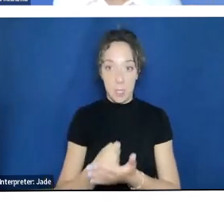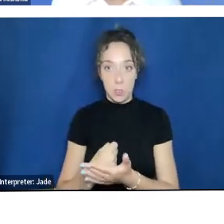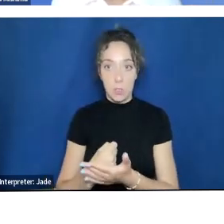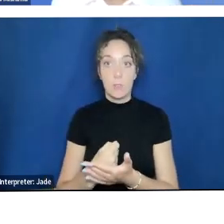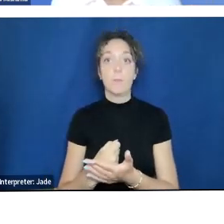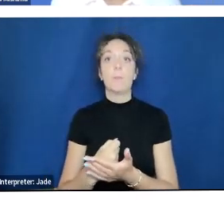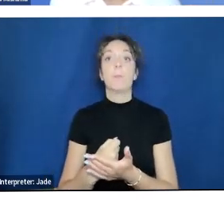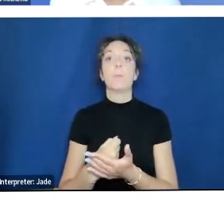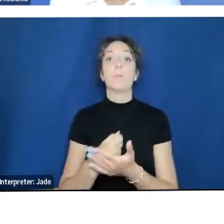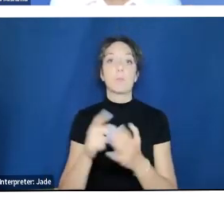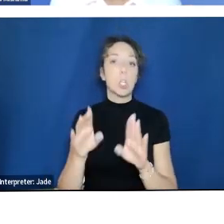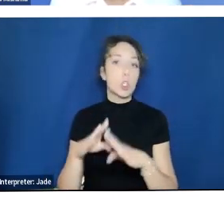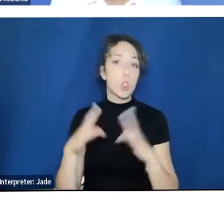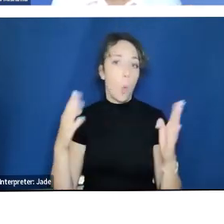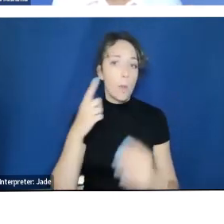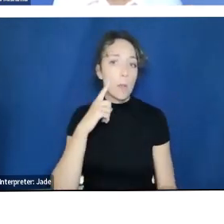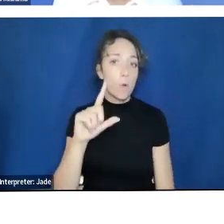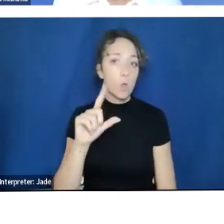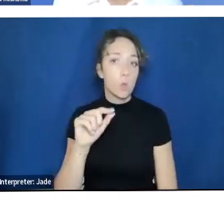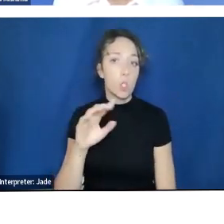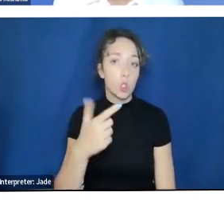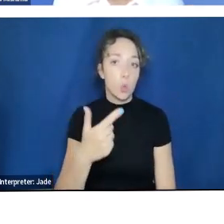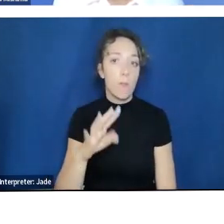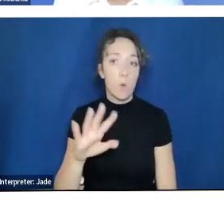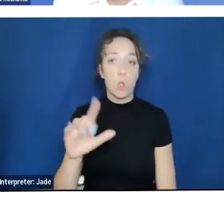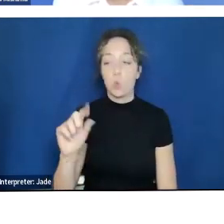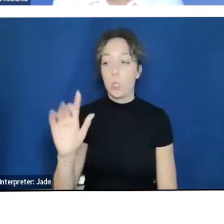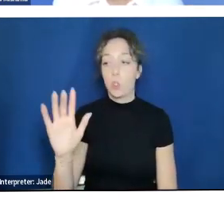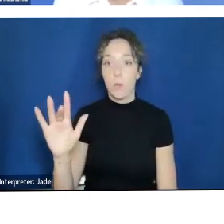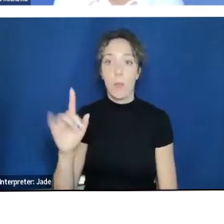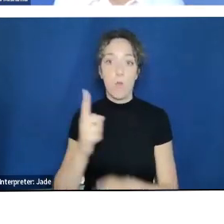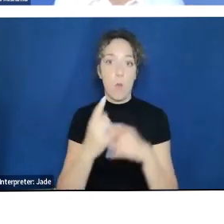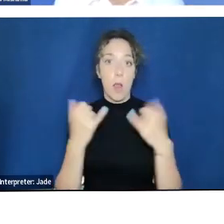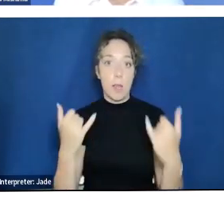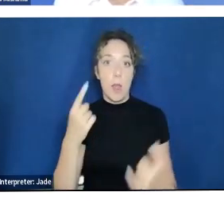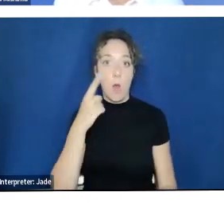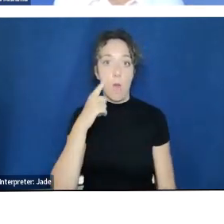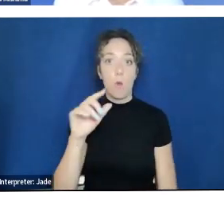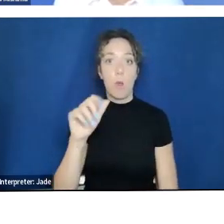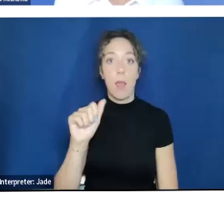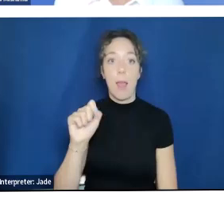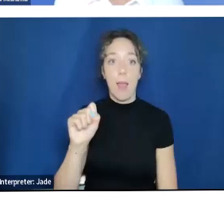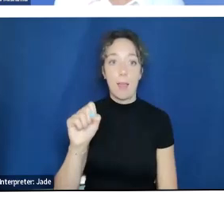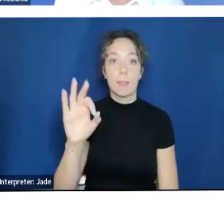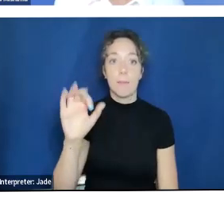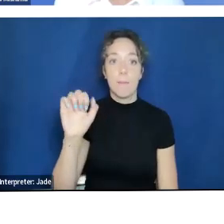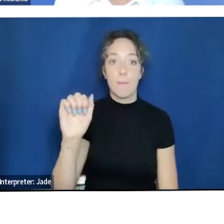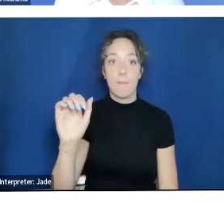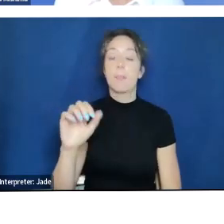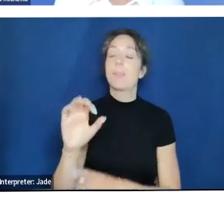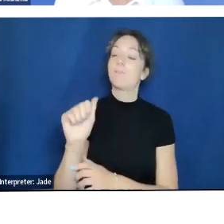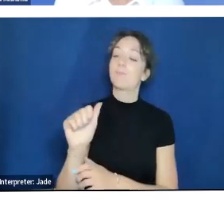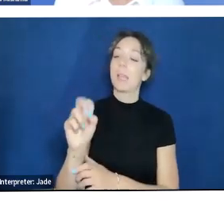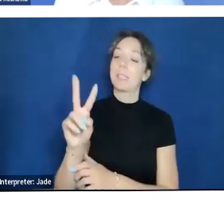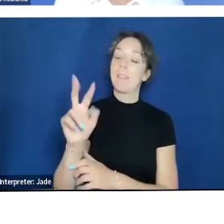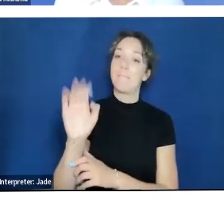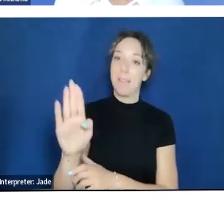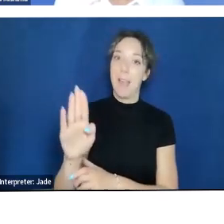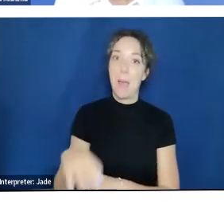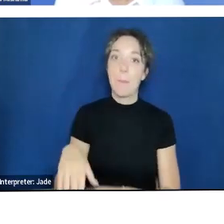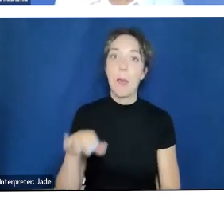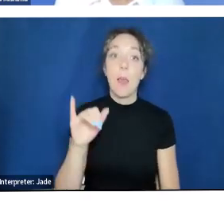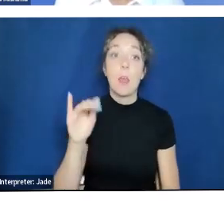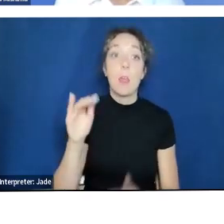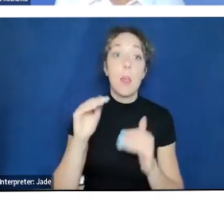EDCS is open for 24-25. It's open right now for ASFAB. The SSCE collection will open on